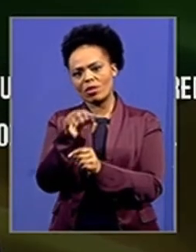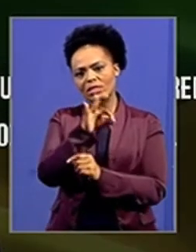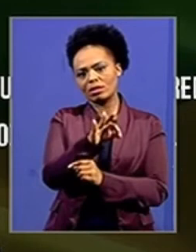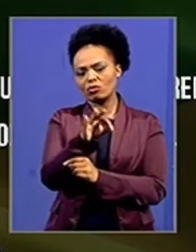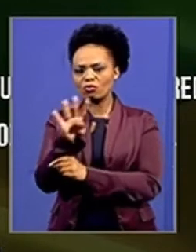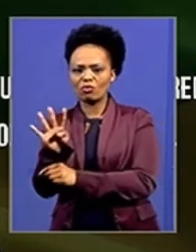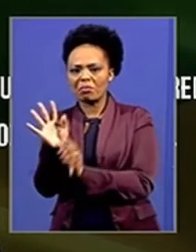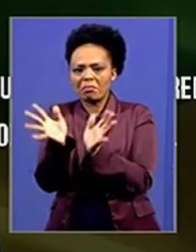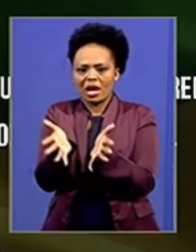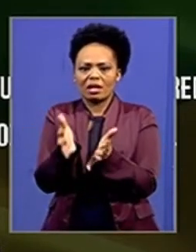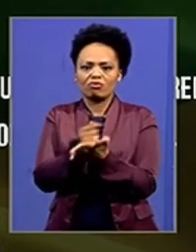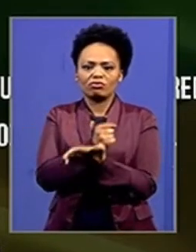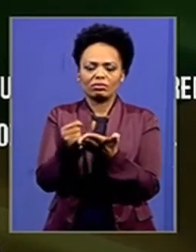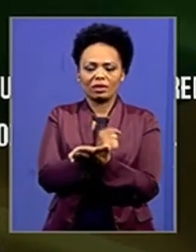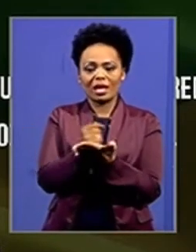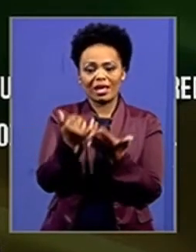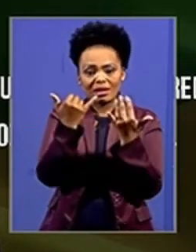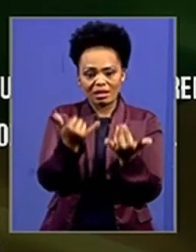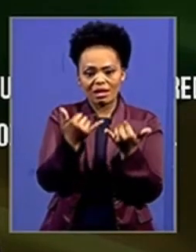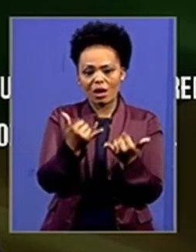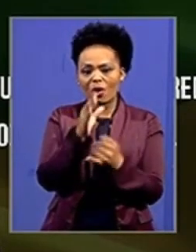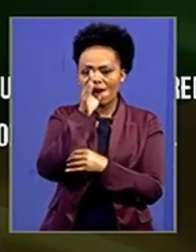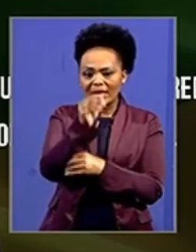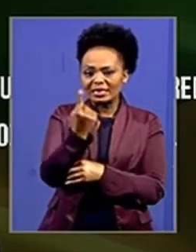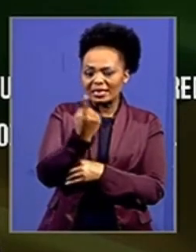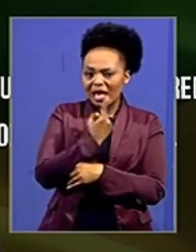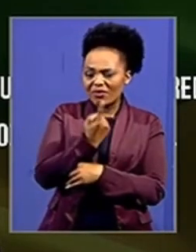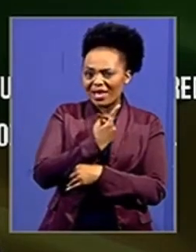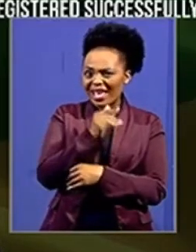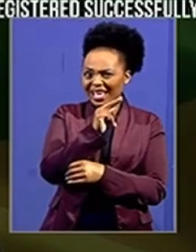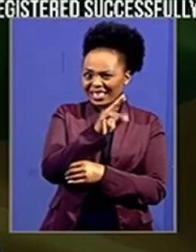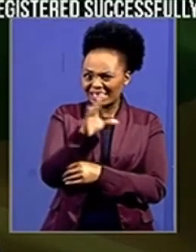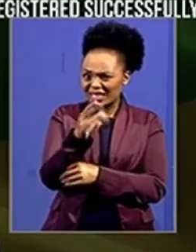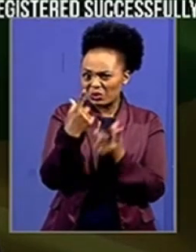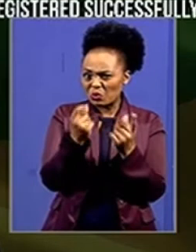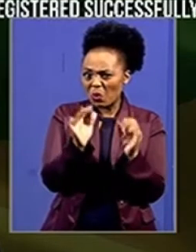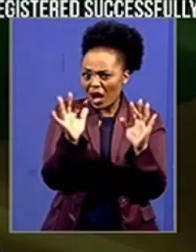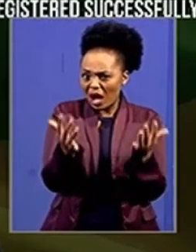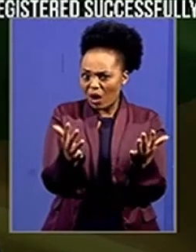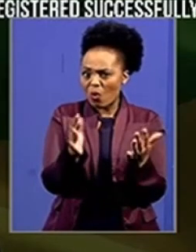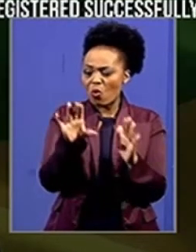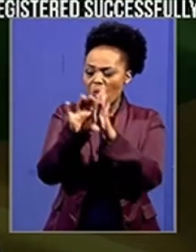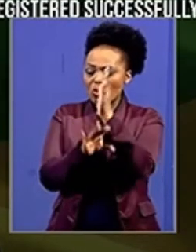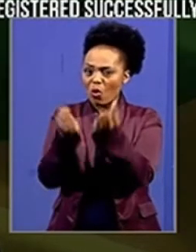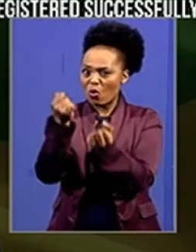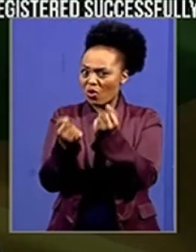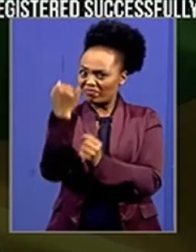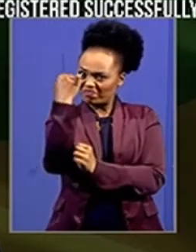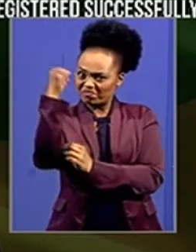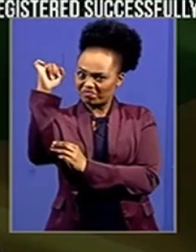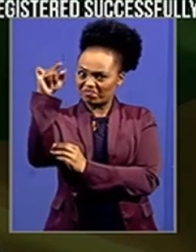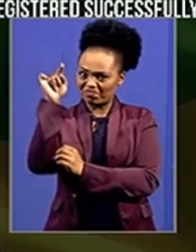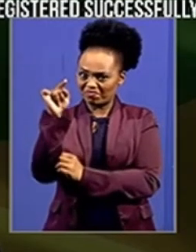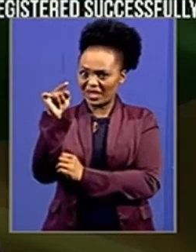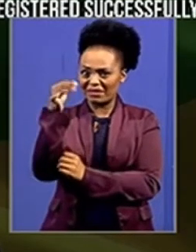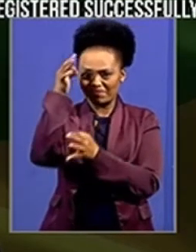neng ba ikwadisitse. Potso ke gore ANC e tlile go dira jang fa kgotlatshekelo ya molaotheo e ka se dumelane le se se